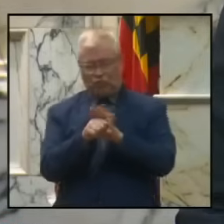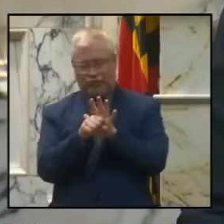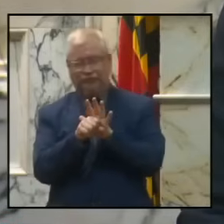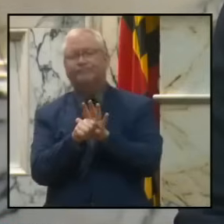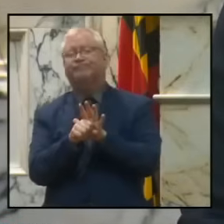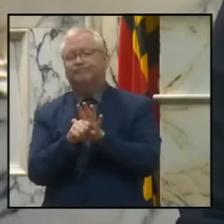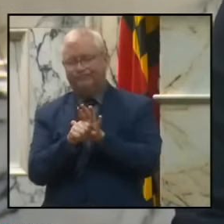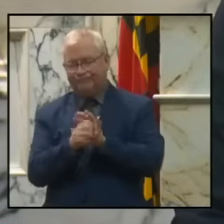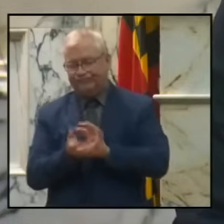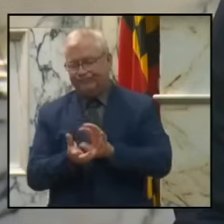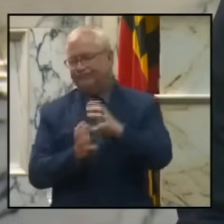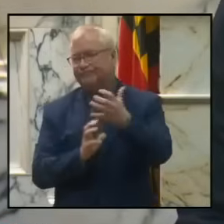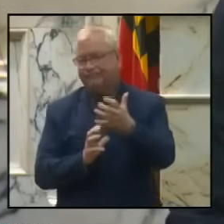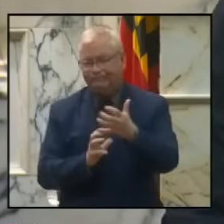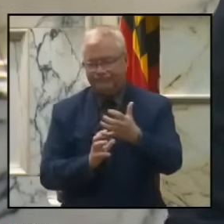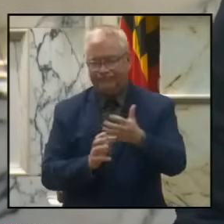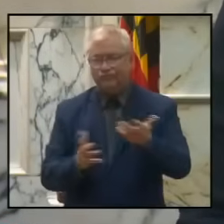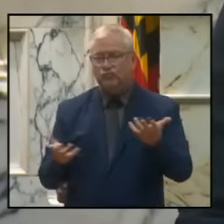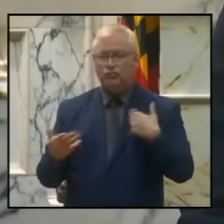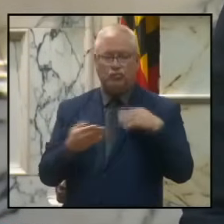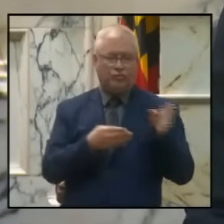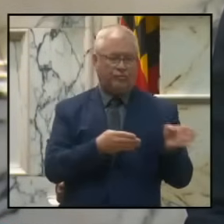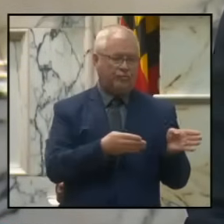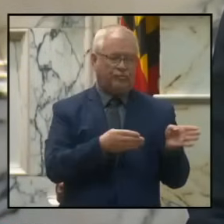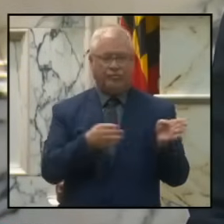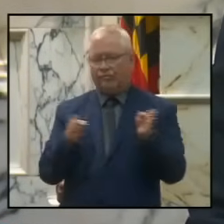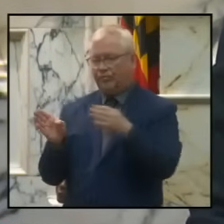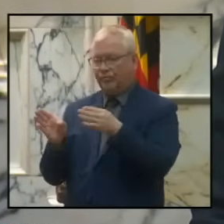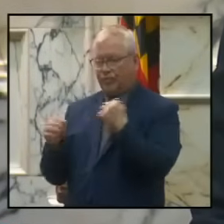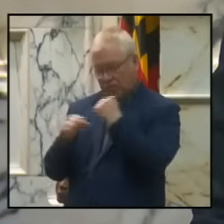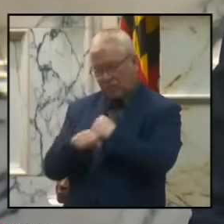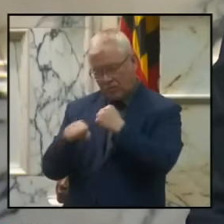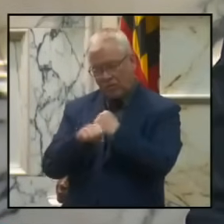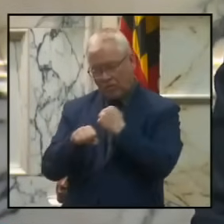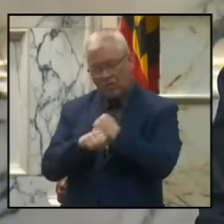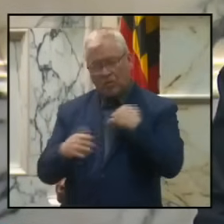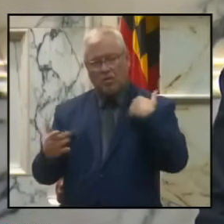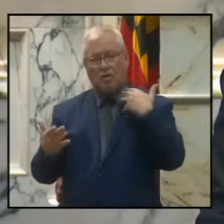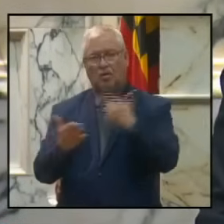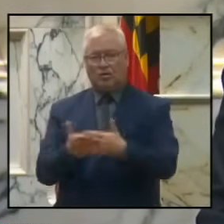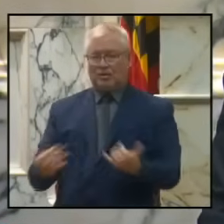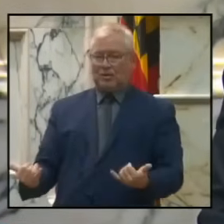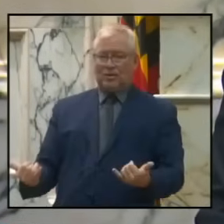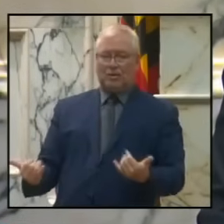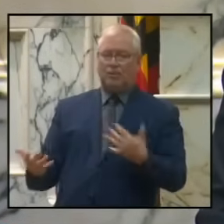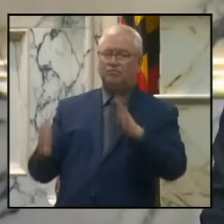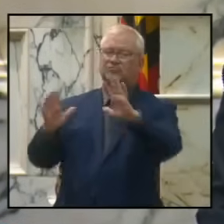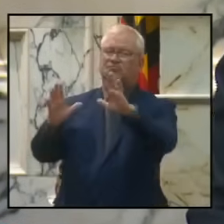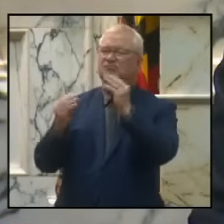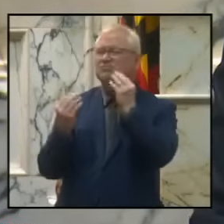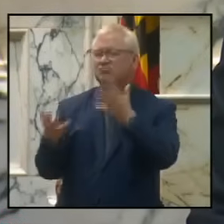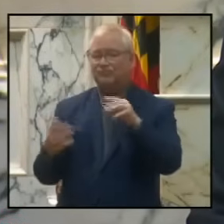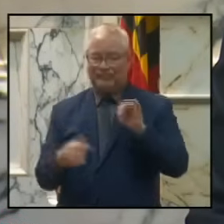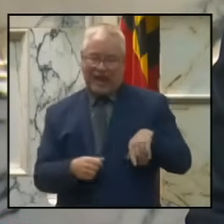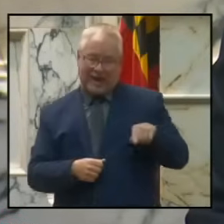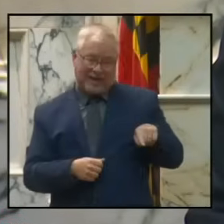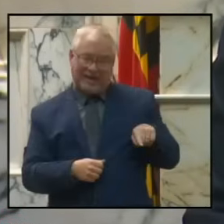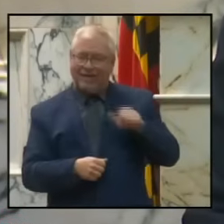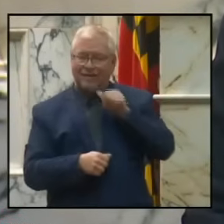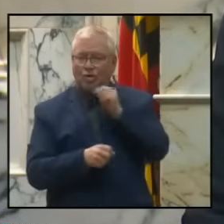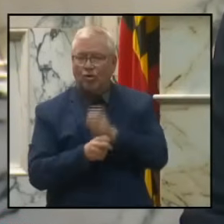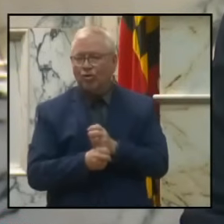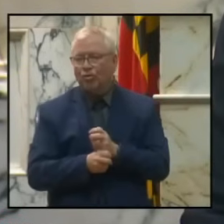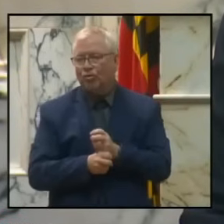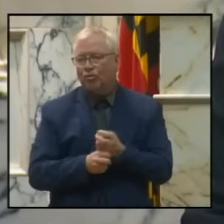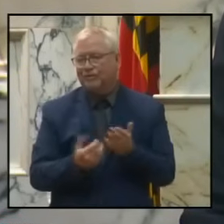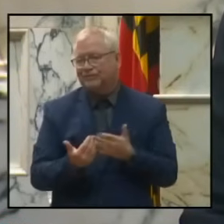The battle to get here should not have been this hard. But now, we are in a new